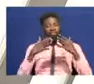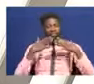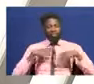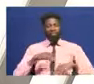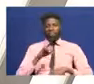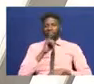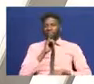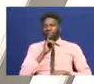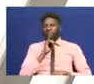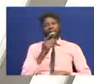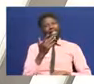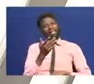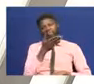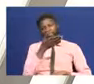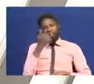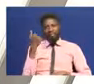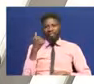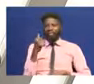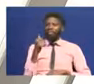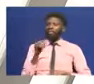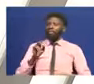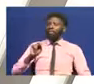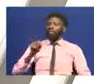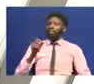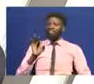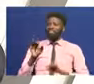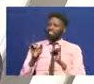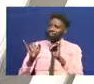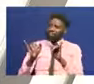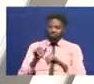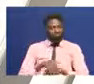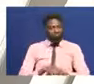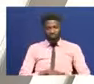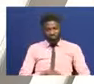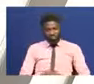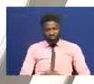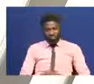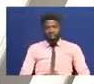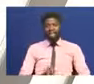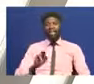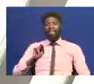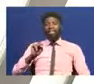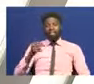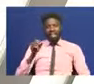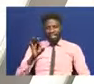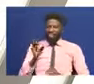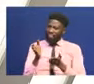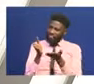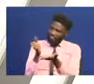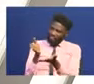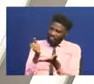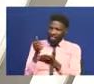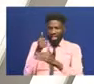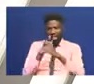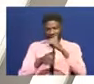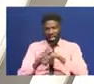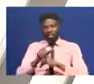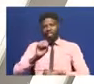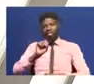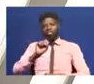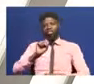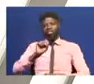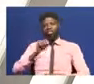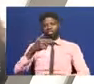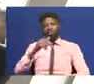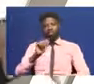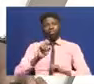NHIF, I want it to be clear that we are keeping the NHIF component in the Social Health Insurance Fund, yep, enhancing it, but in